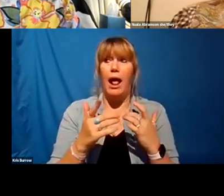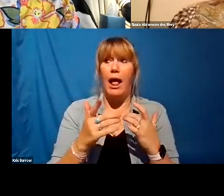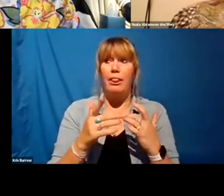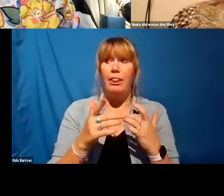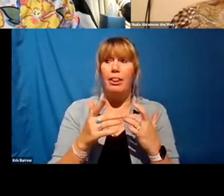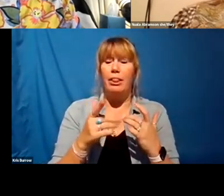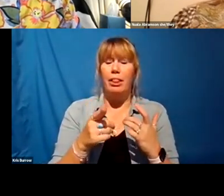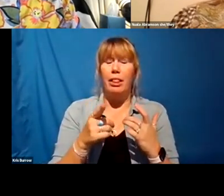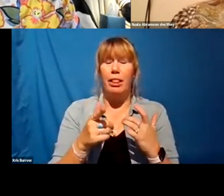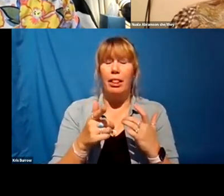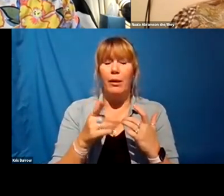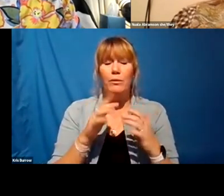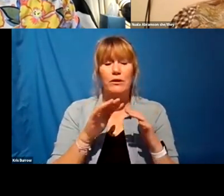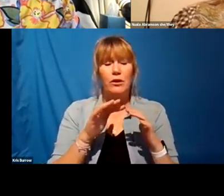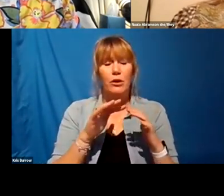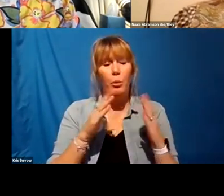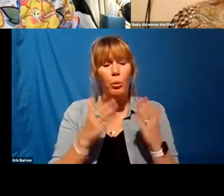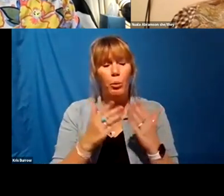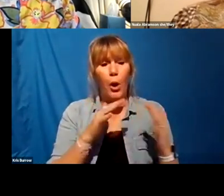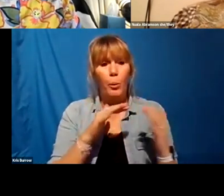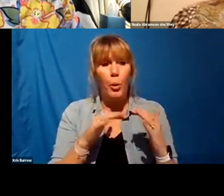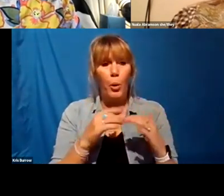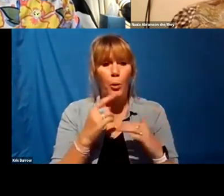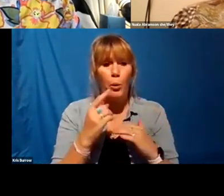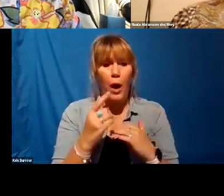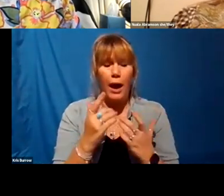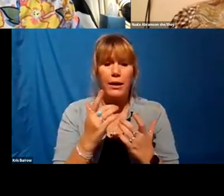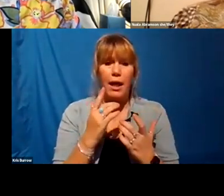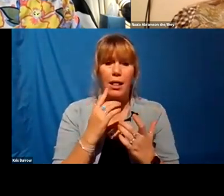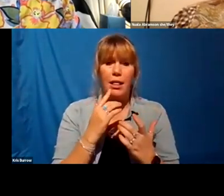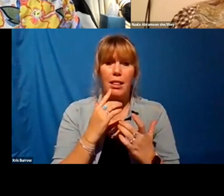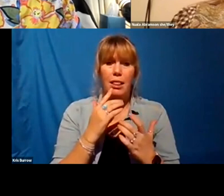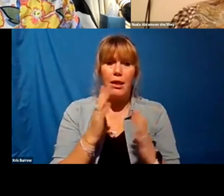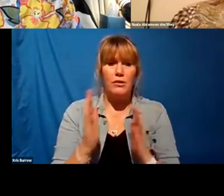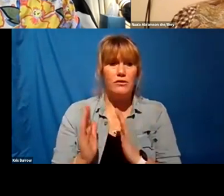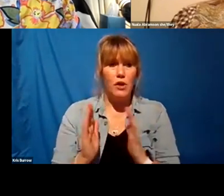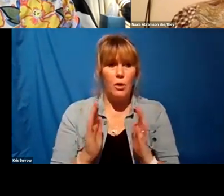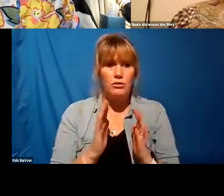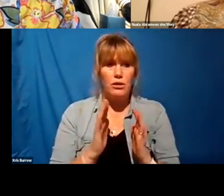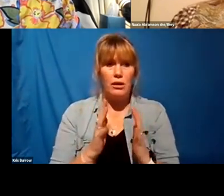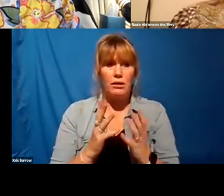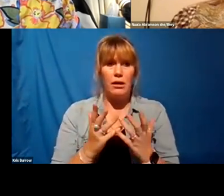World War One rehabilitation of shell-shocked soldiers